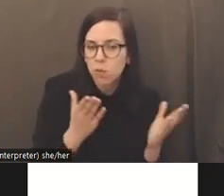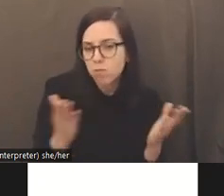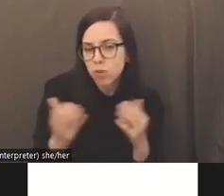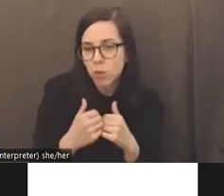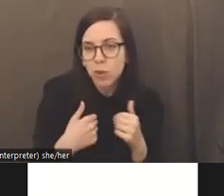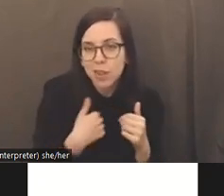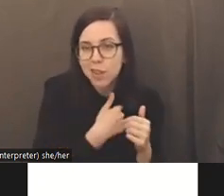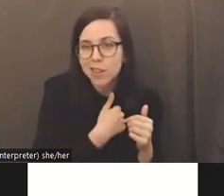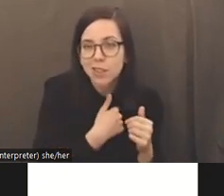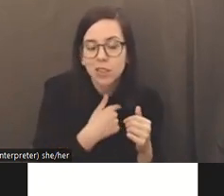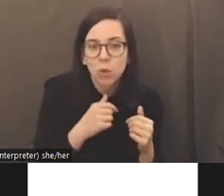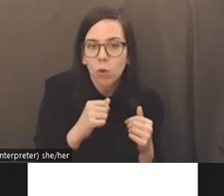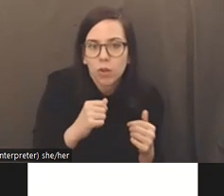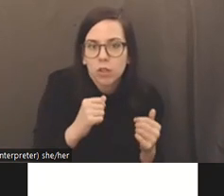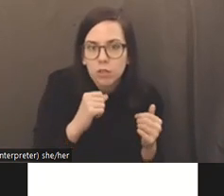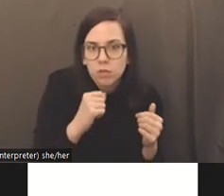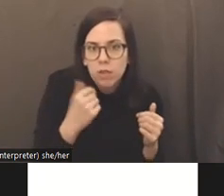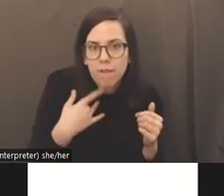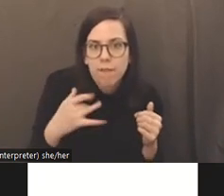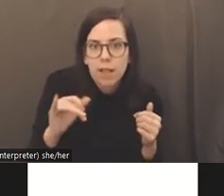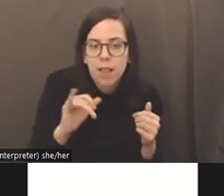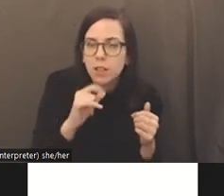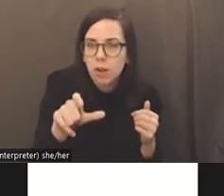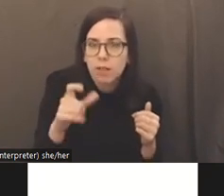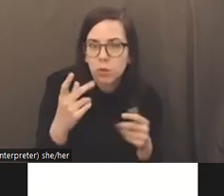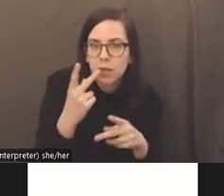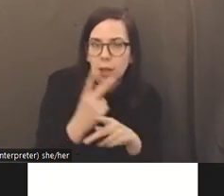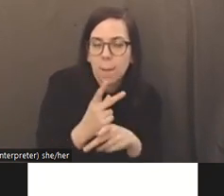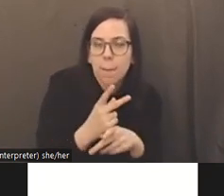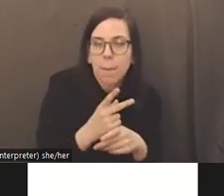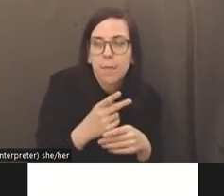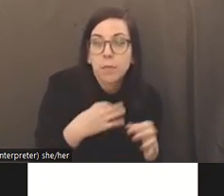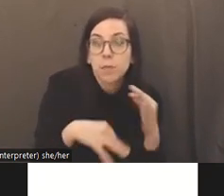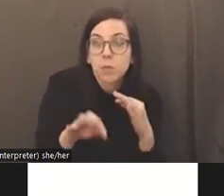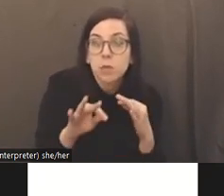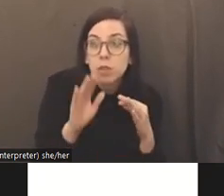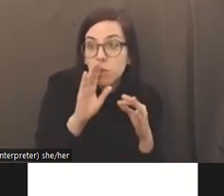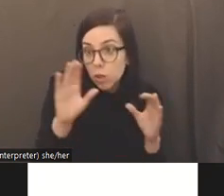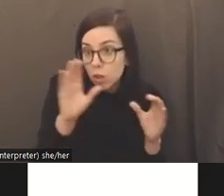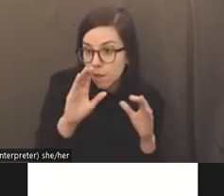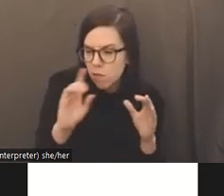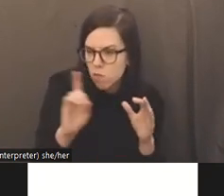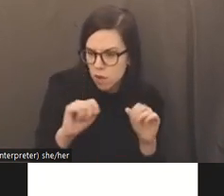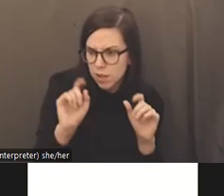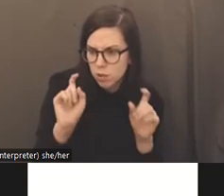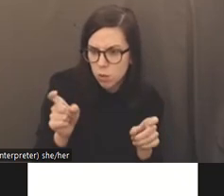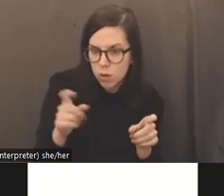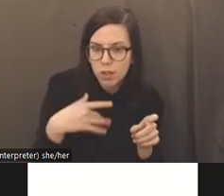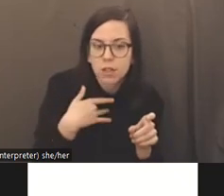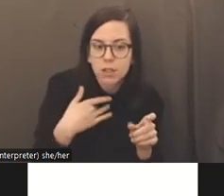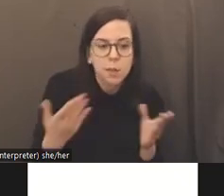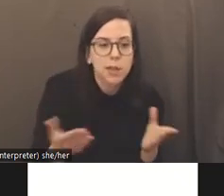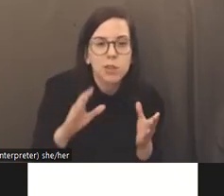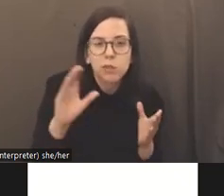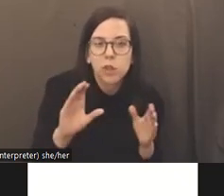or have any kind of reason to hold on to. So they find and look up, you know, places to donate. A lot of the times, if you're here in Chicago,